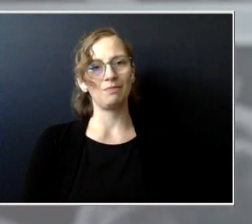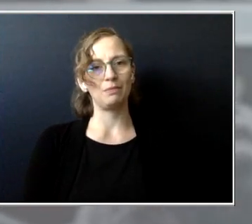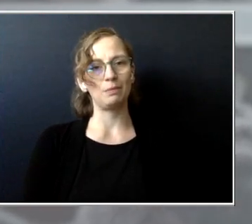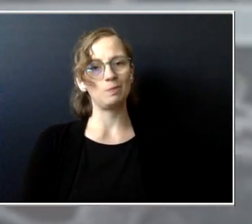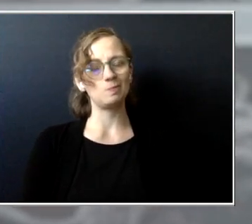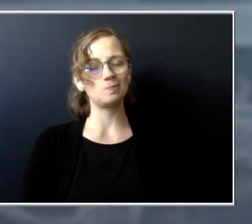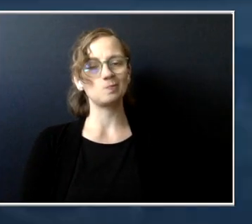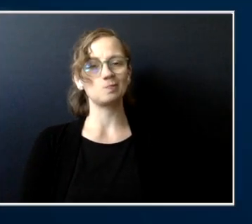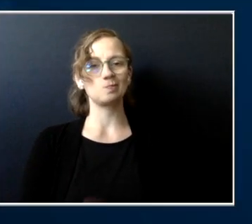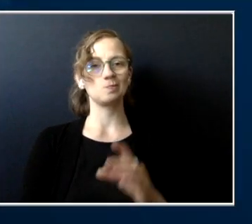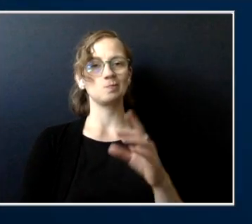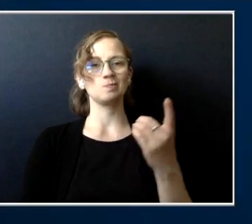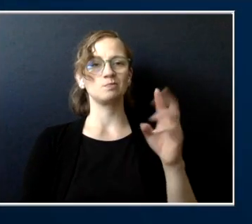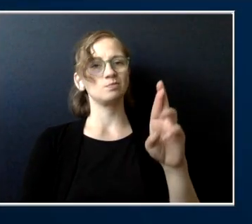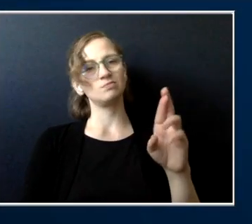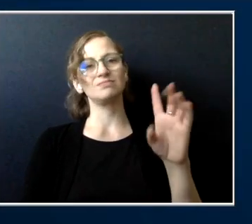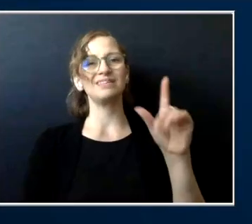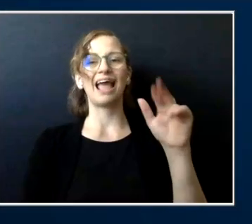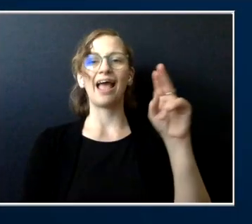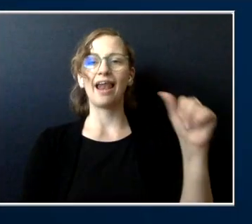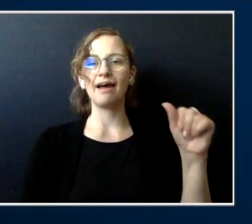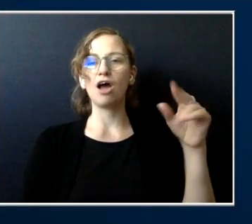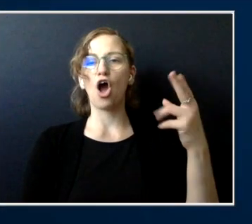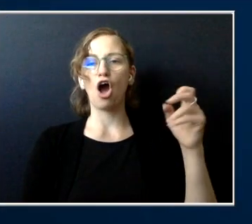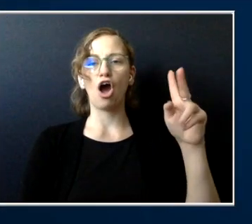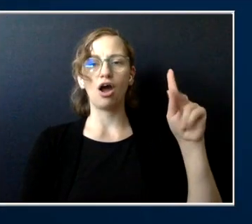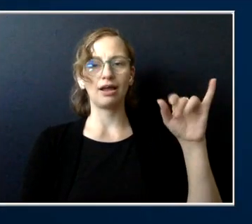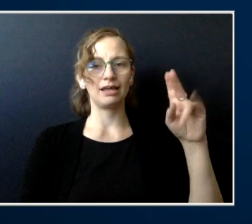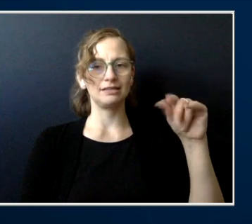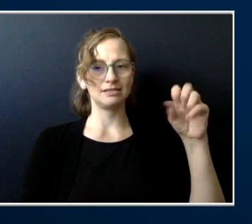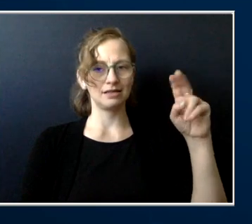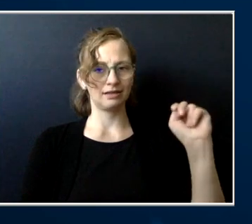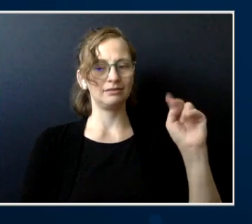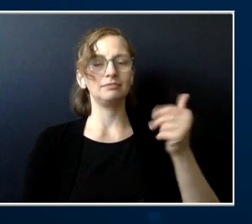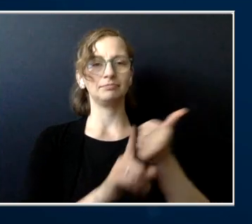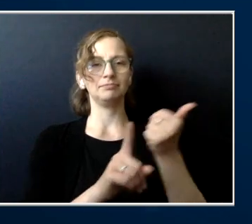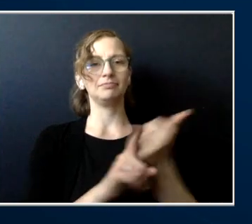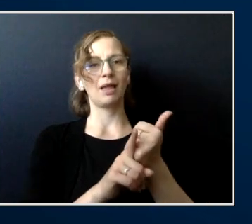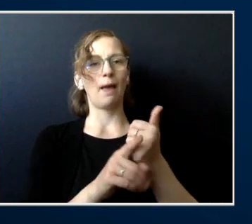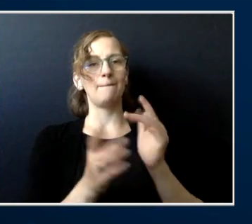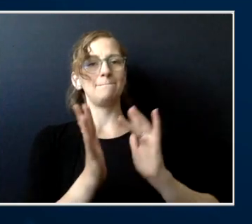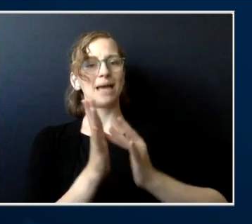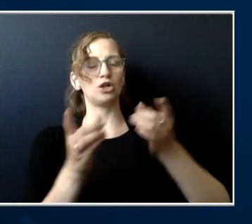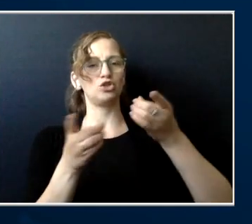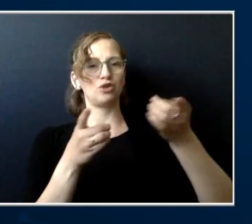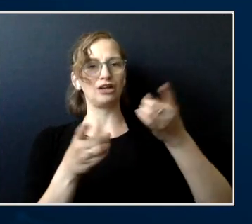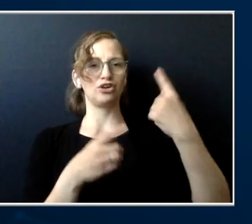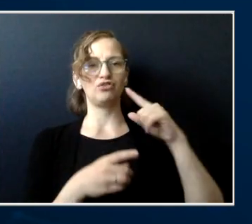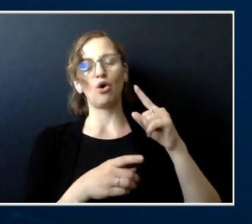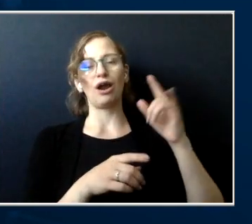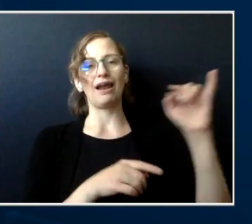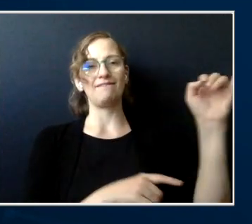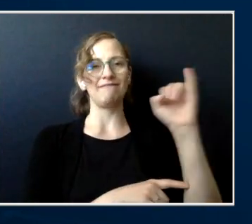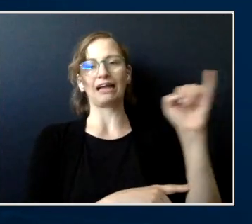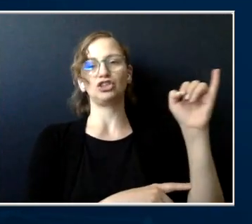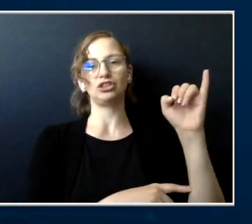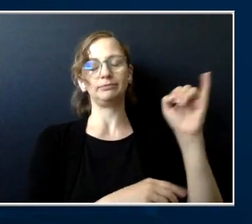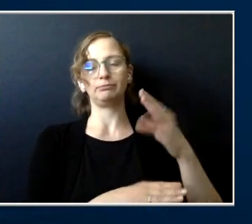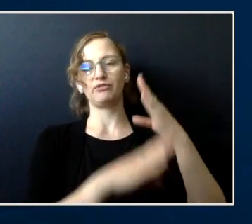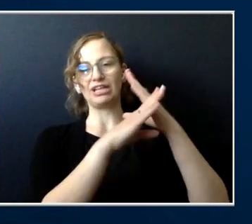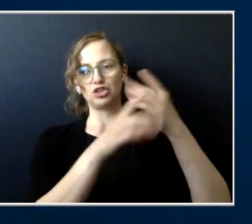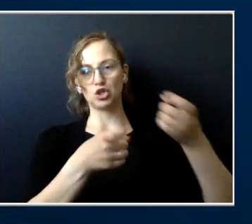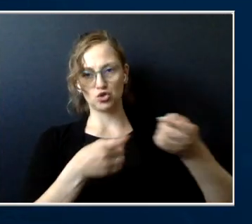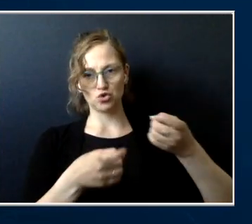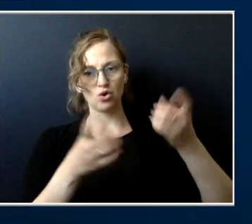Dana Hawkinson is our Medical Director of Infection Prevention and Control. And right now, we're in the height of tick season. Is that right? Yeah, we would